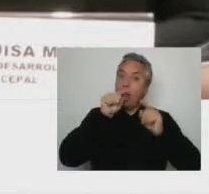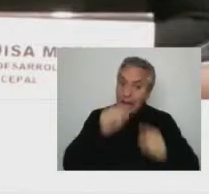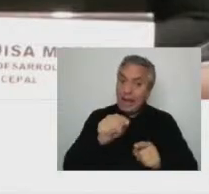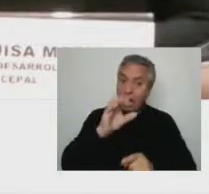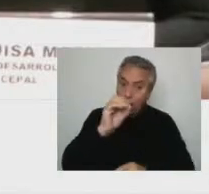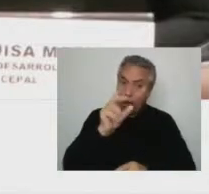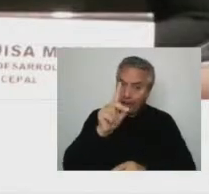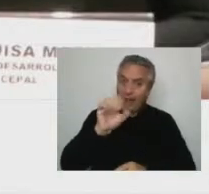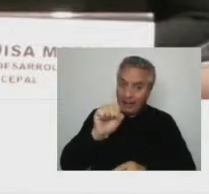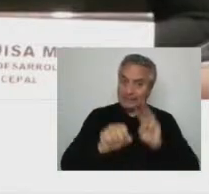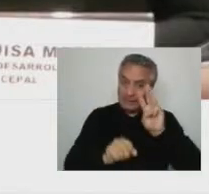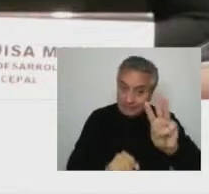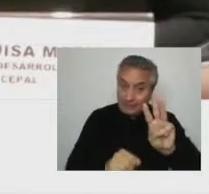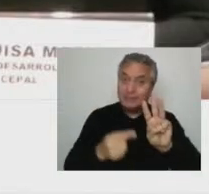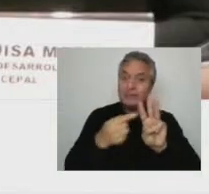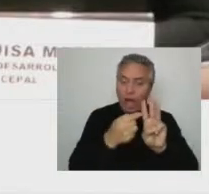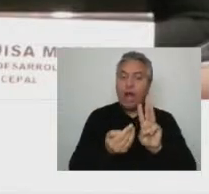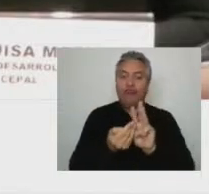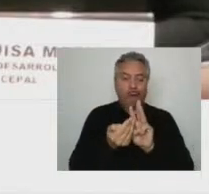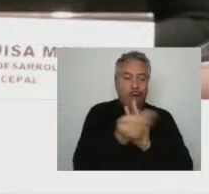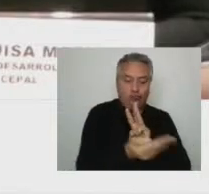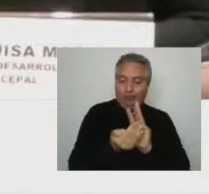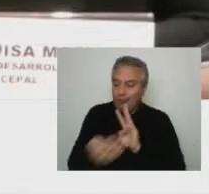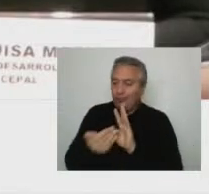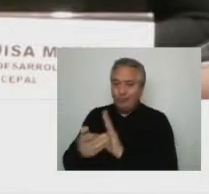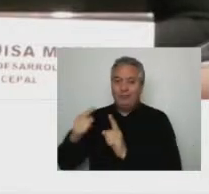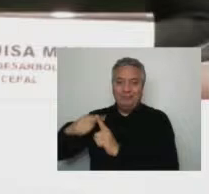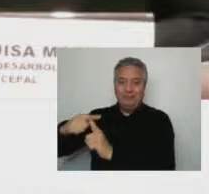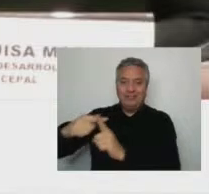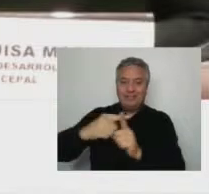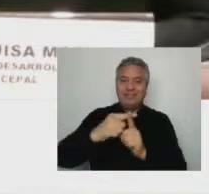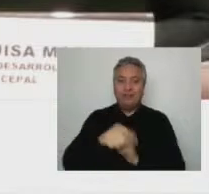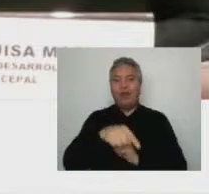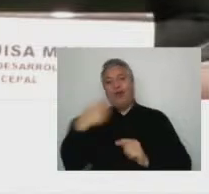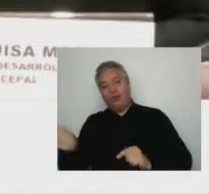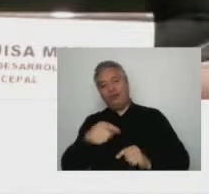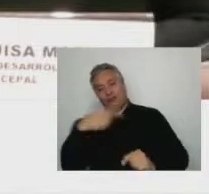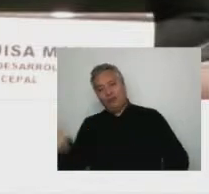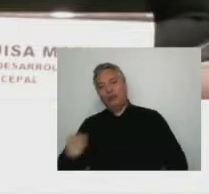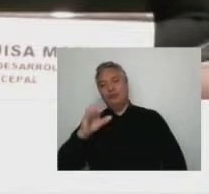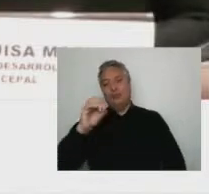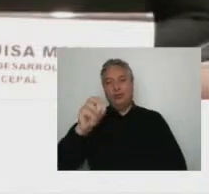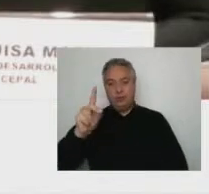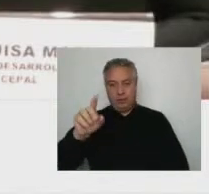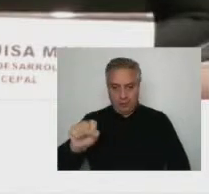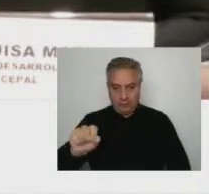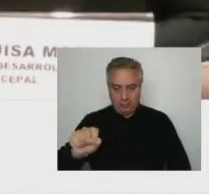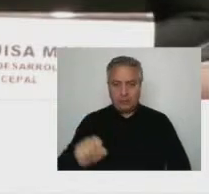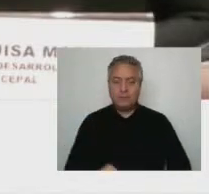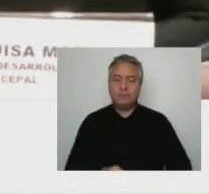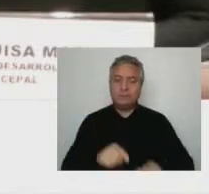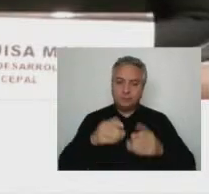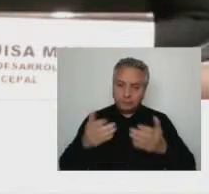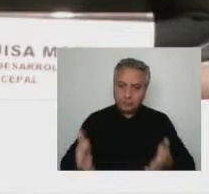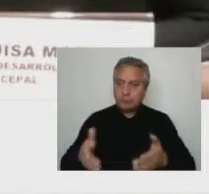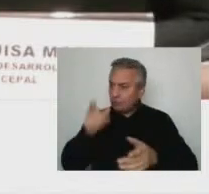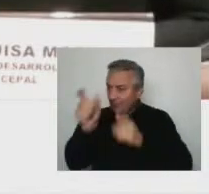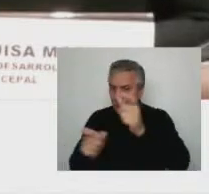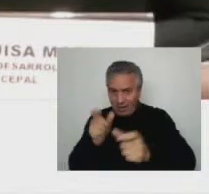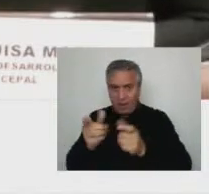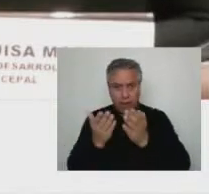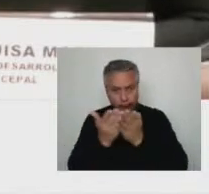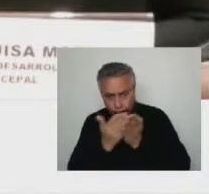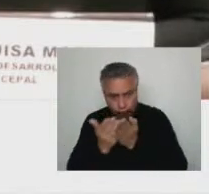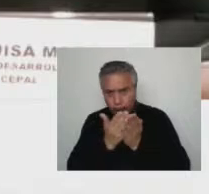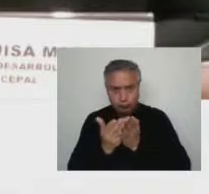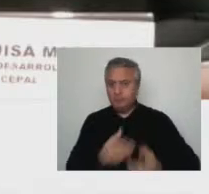other SDGs. We know that students who enjoy good health,